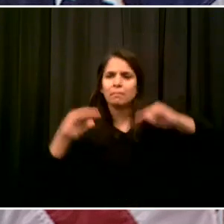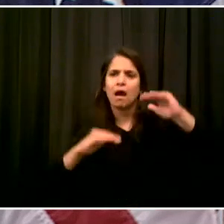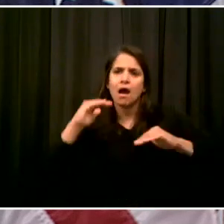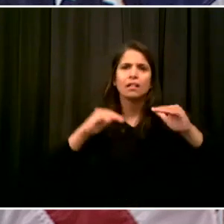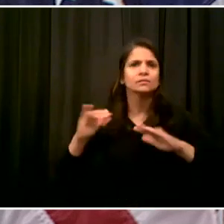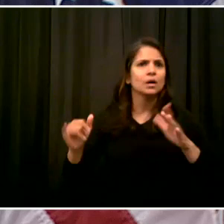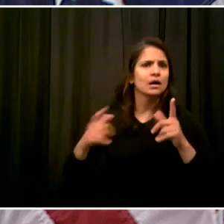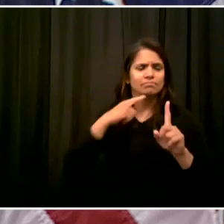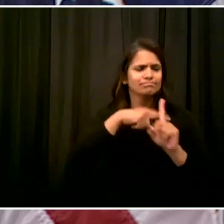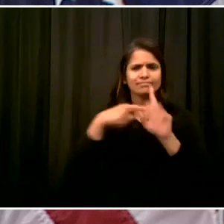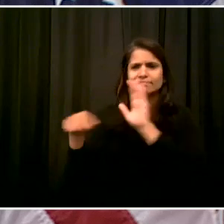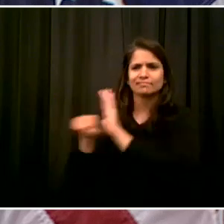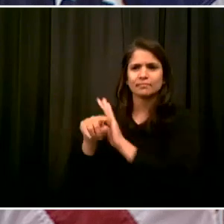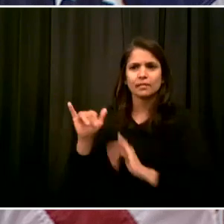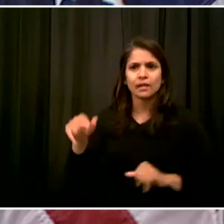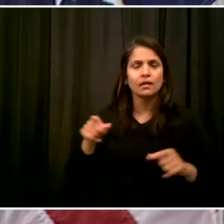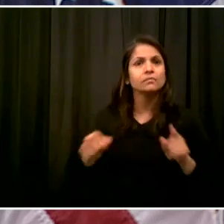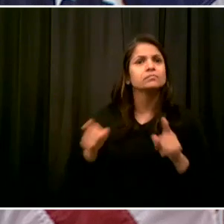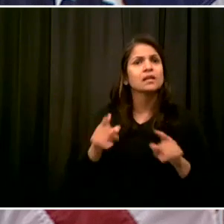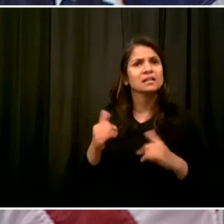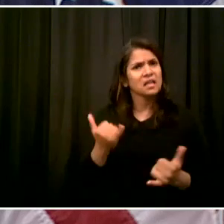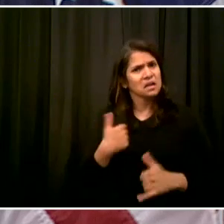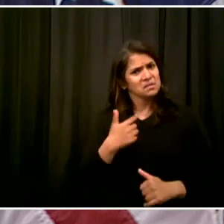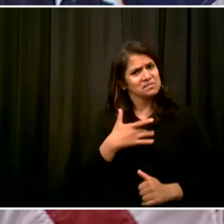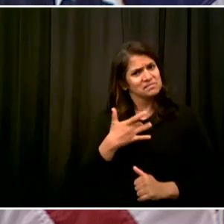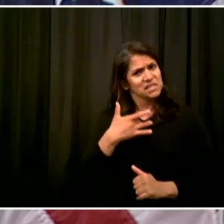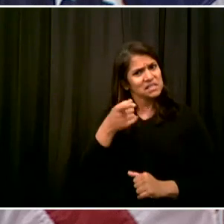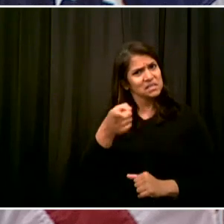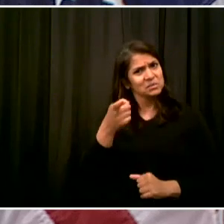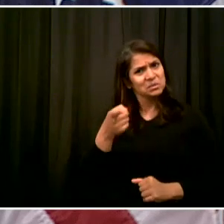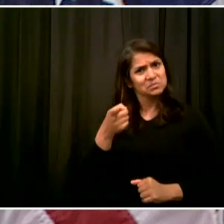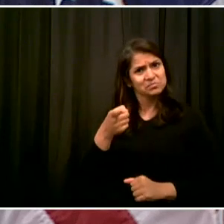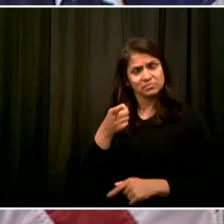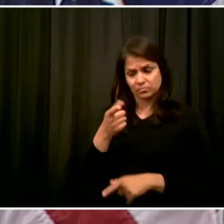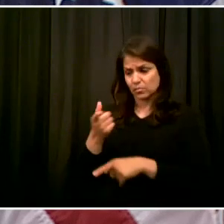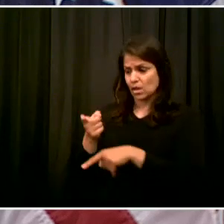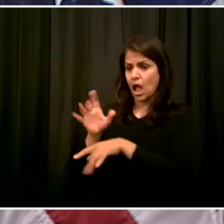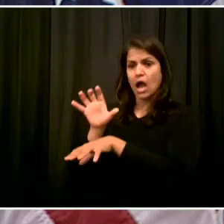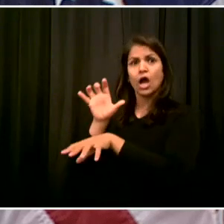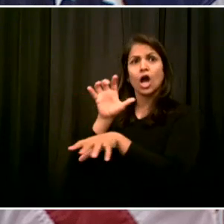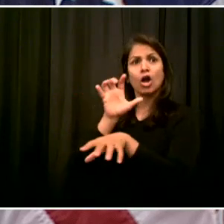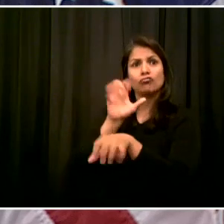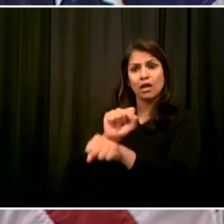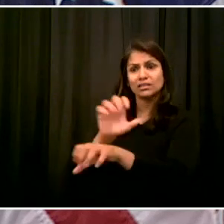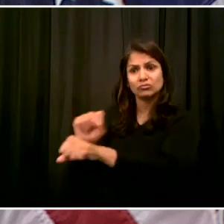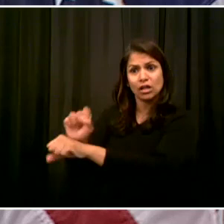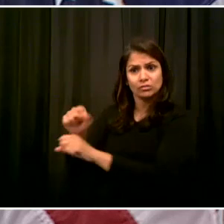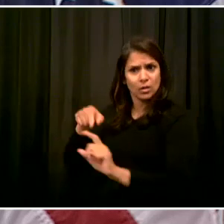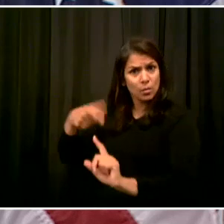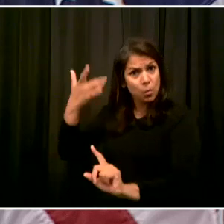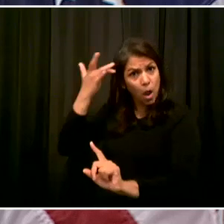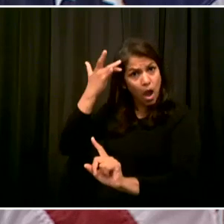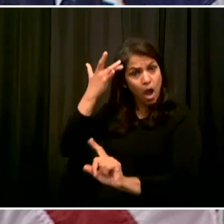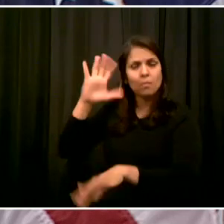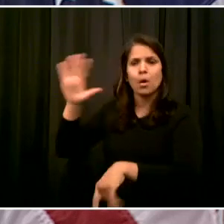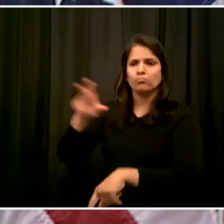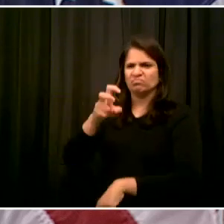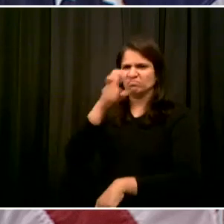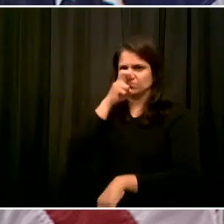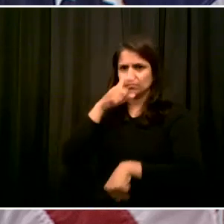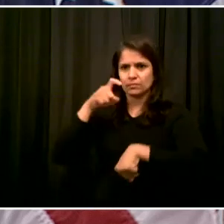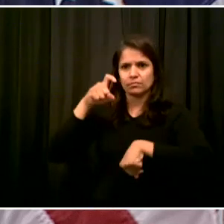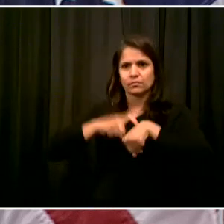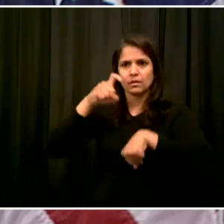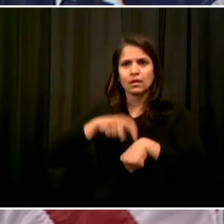arrests is coming because police are seeming to forcefully enforce the curfew. So now we have due